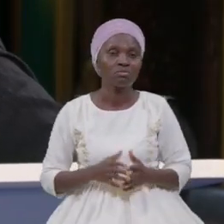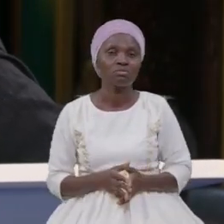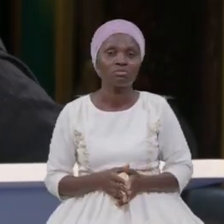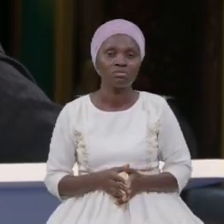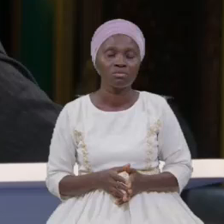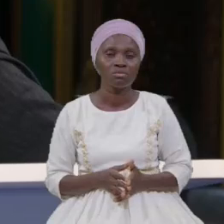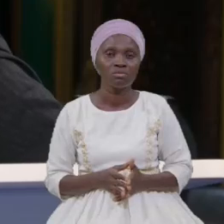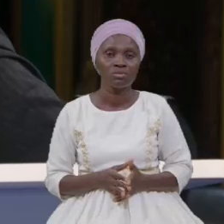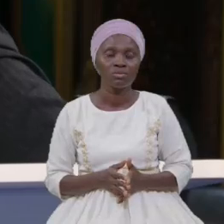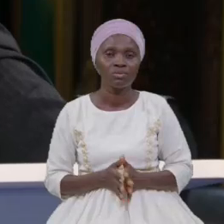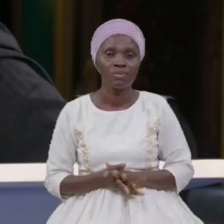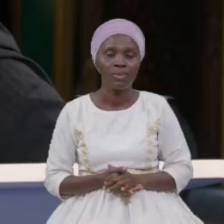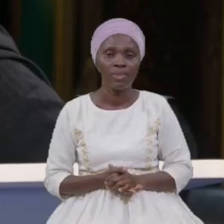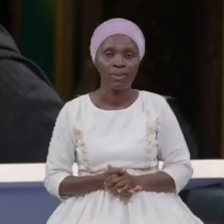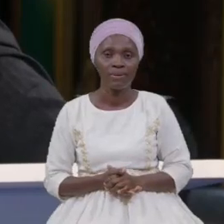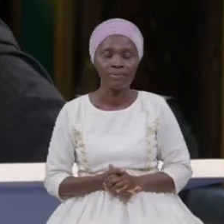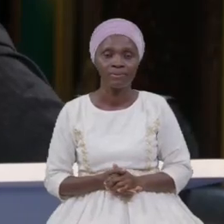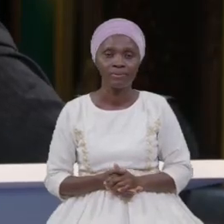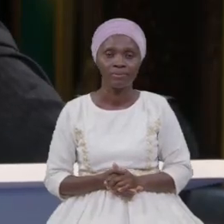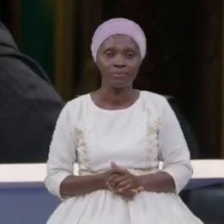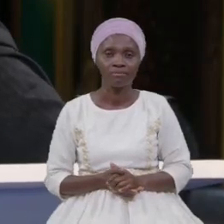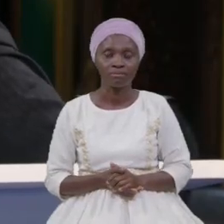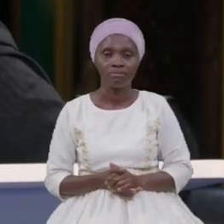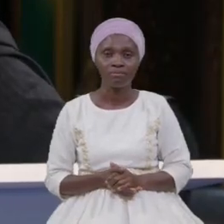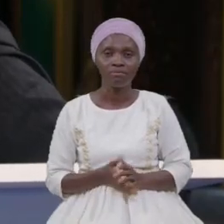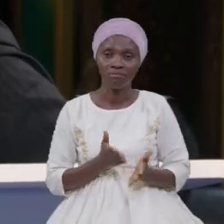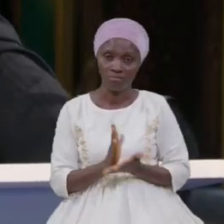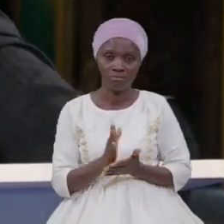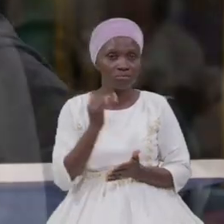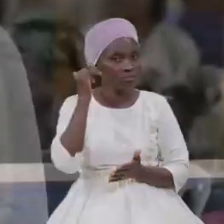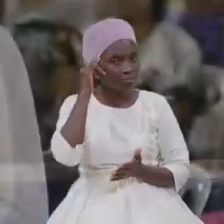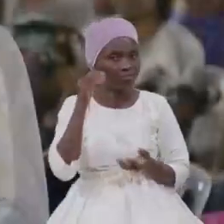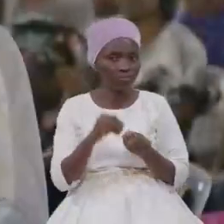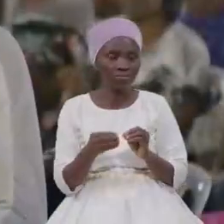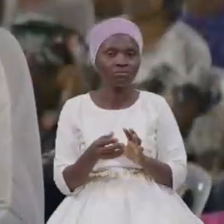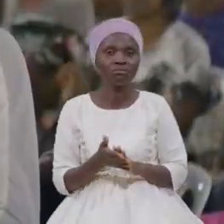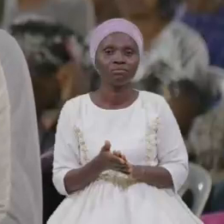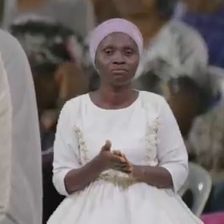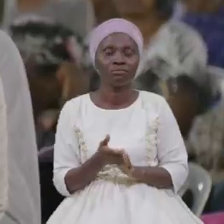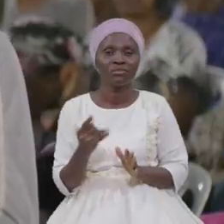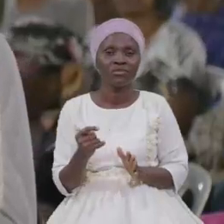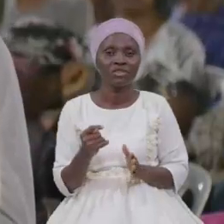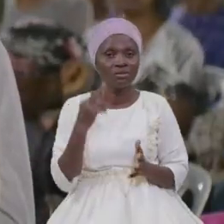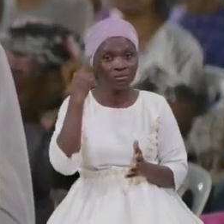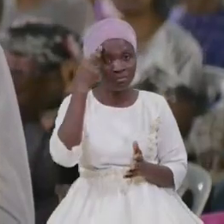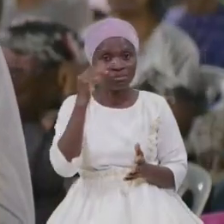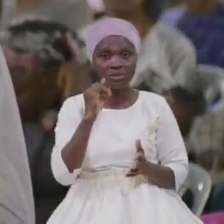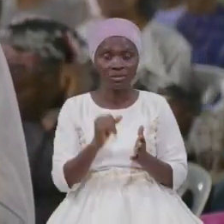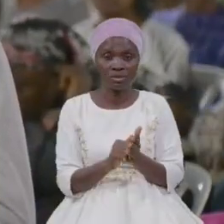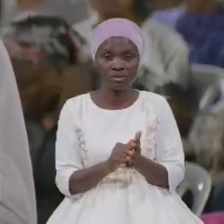Give correct telephone number. The essence of this exercise is